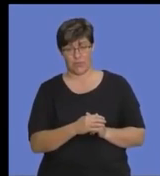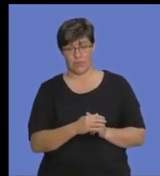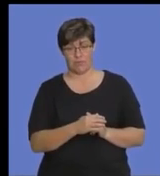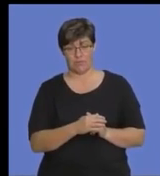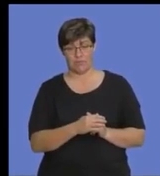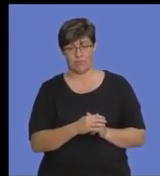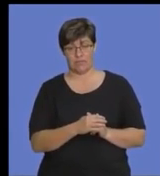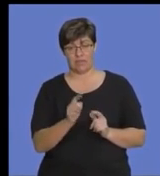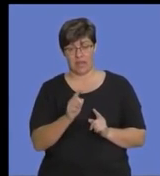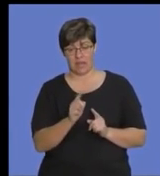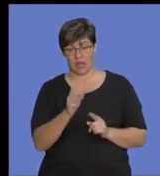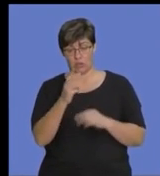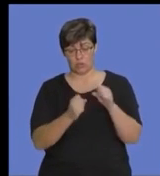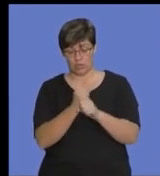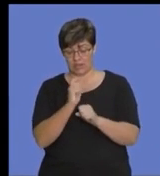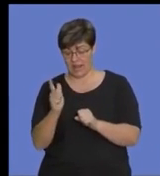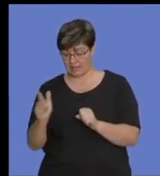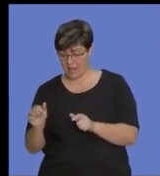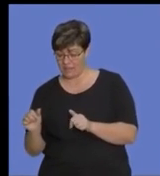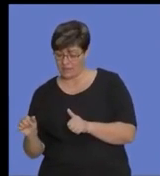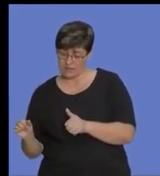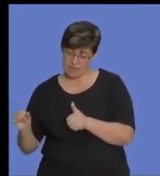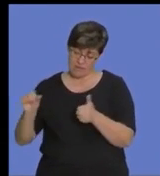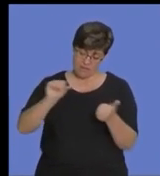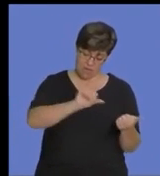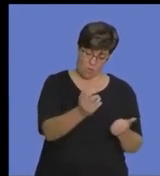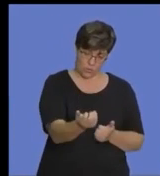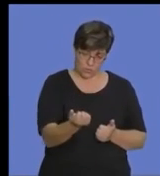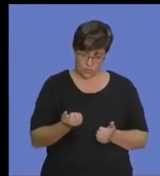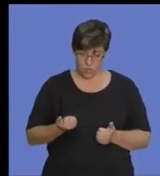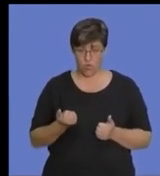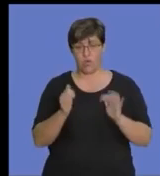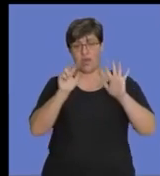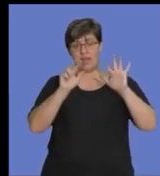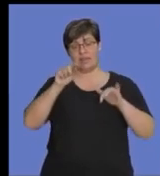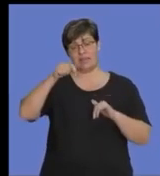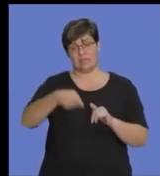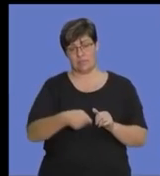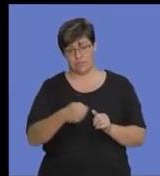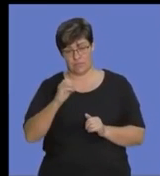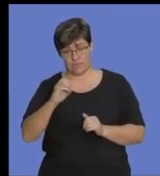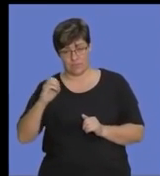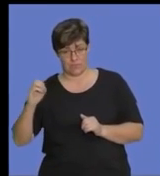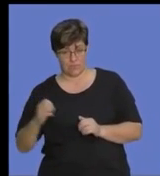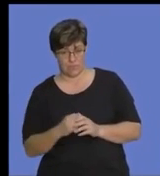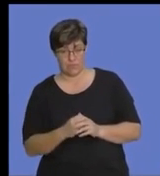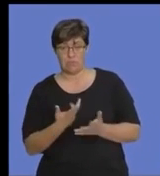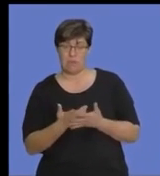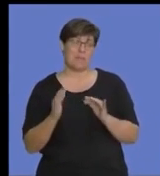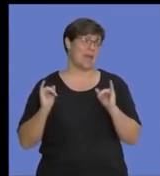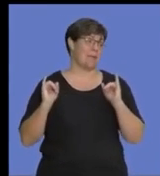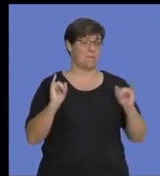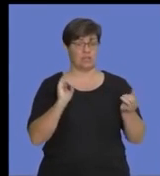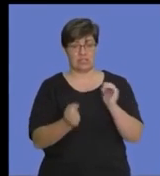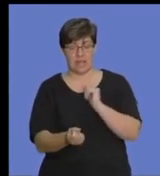5,000, right? And then 2 years later, she decides again to do what? To say, no, let me now withdraw this.